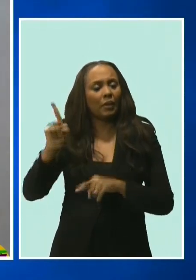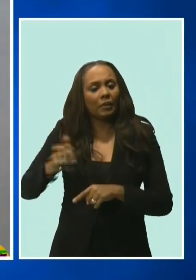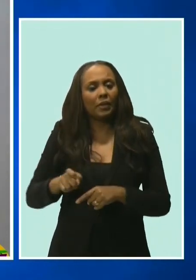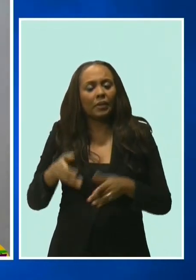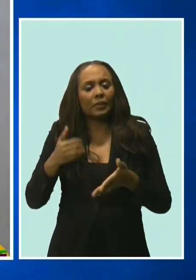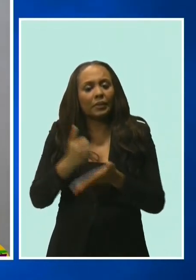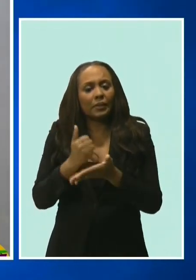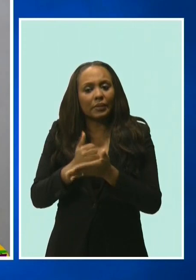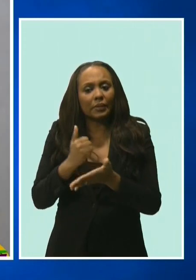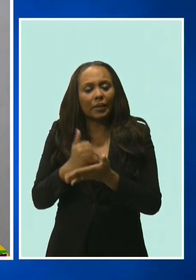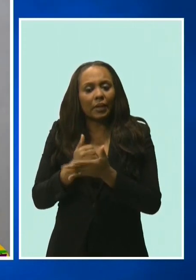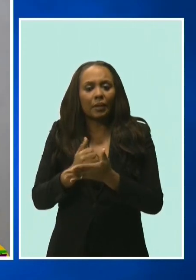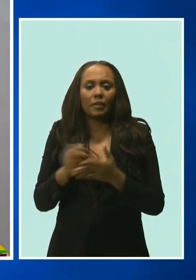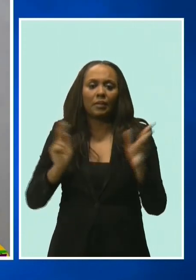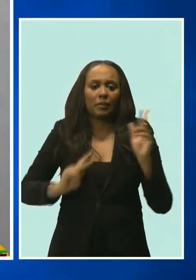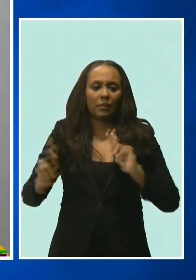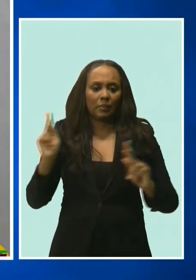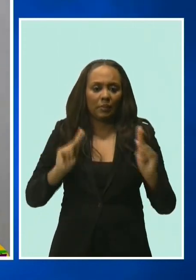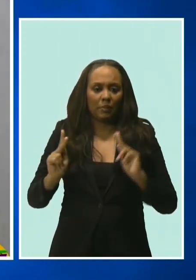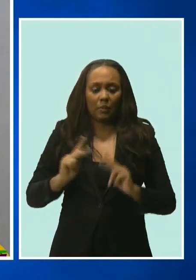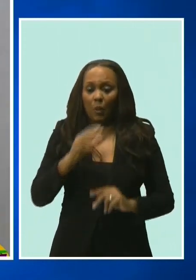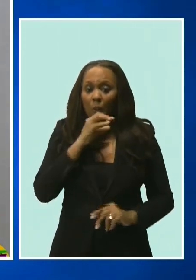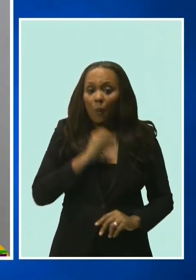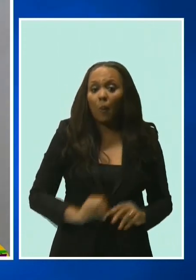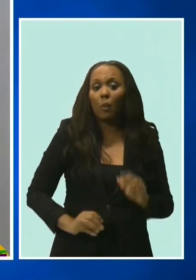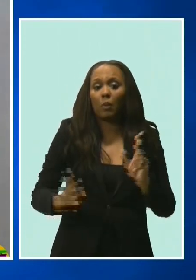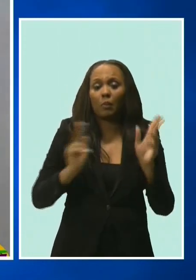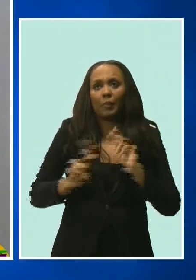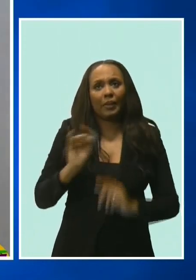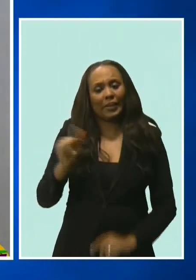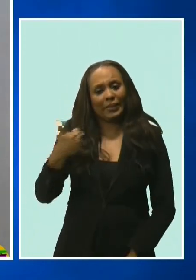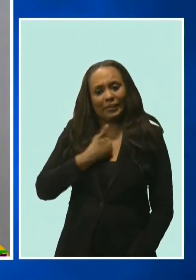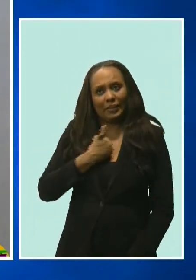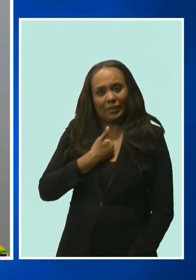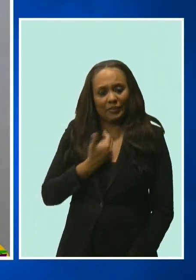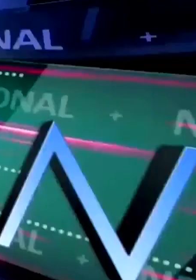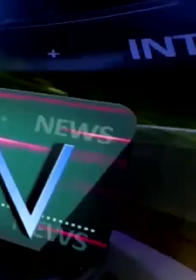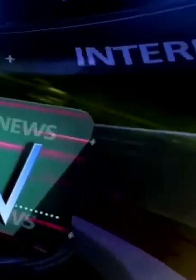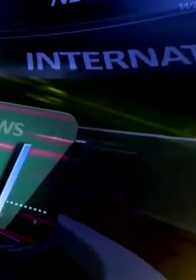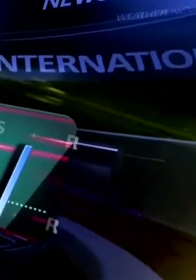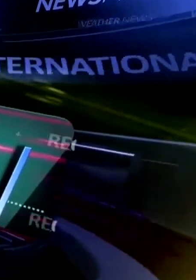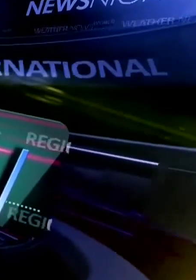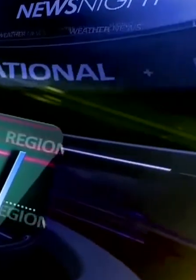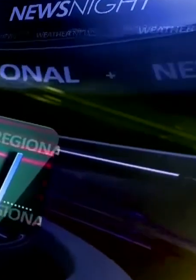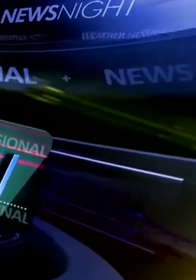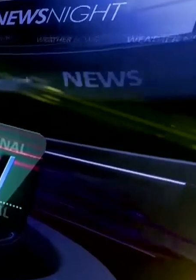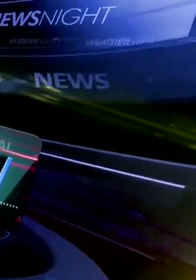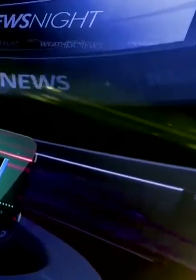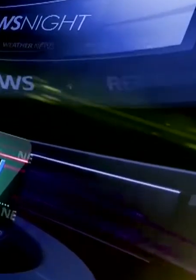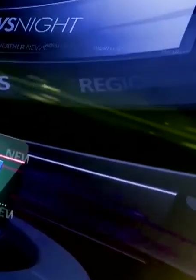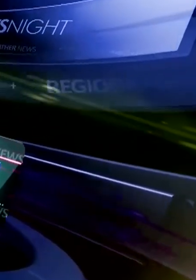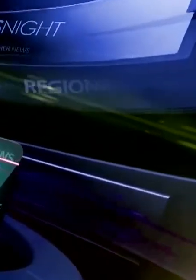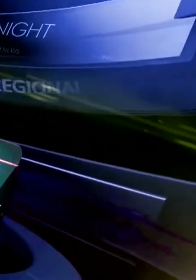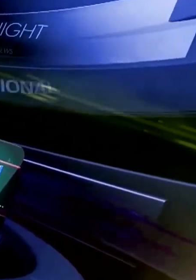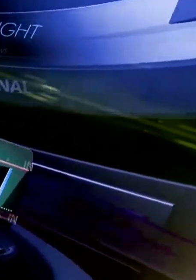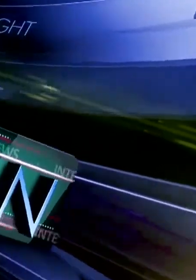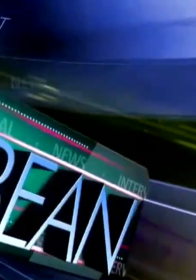Your head get dizzy. The eyes blurry. Sometimes they burn.